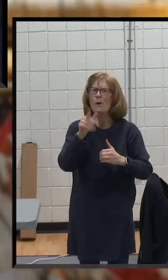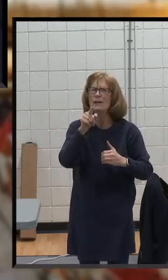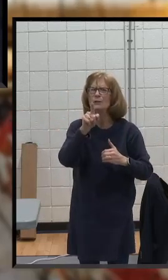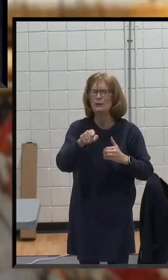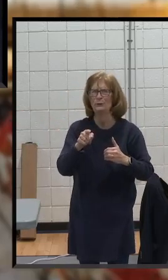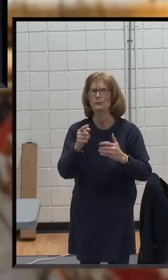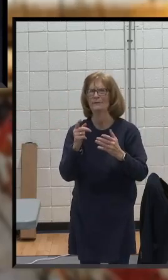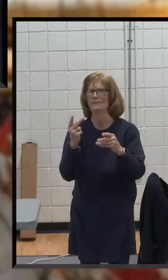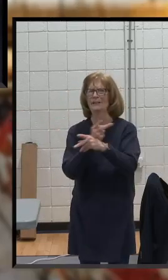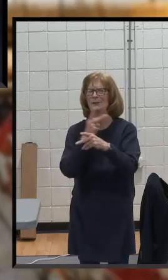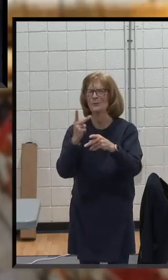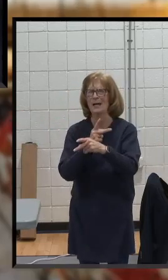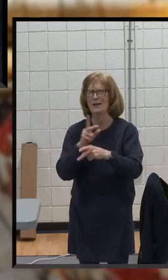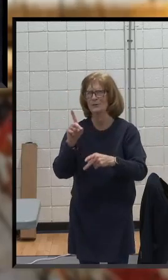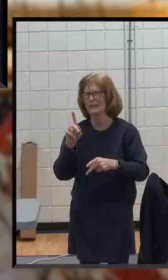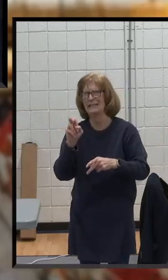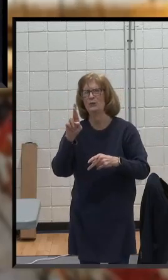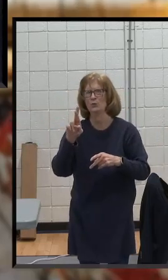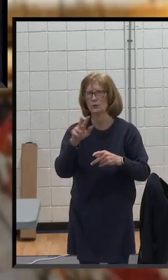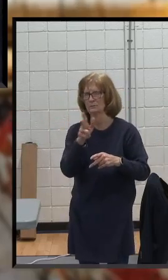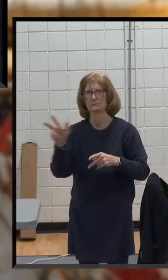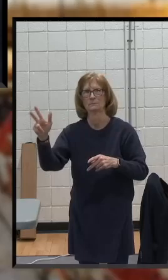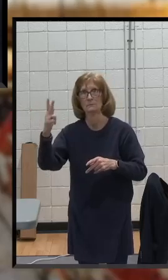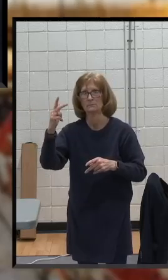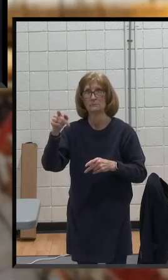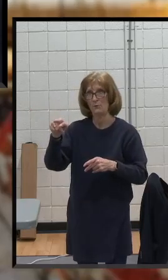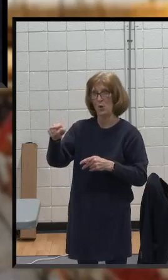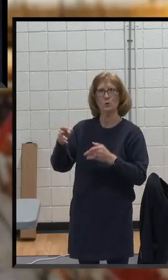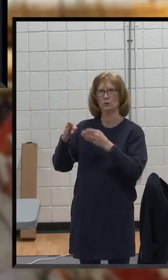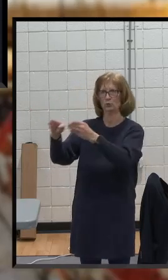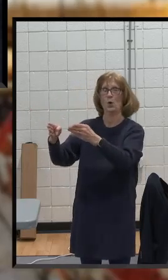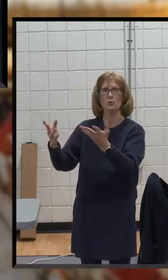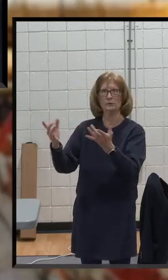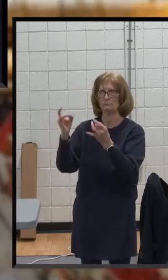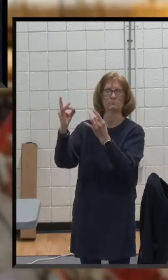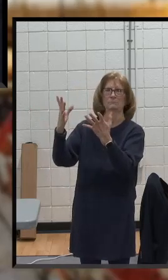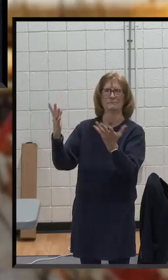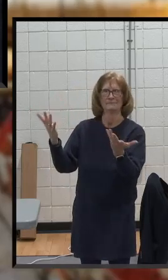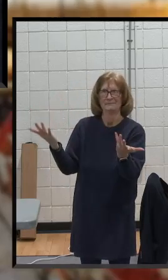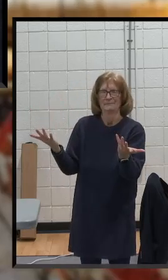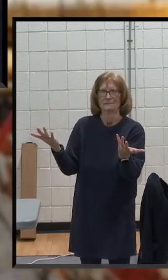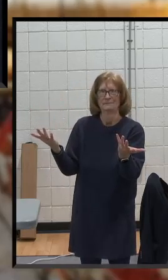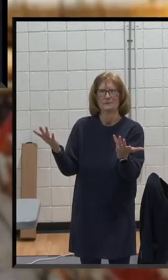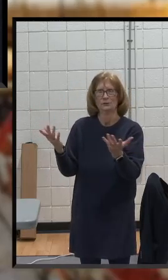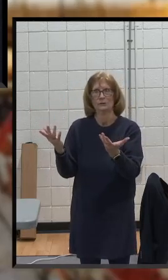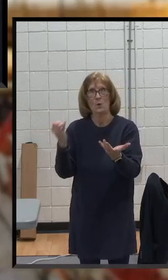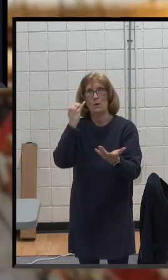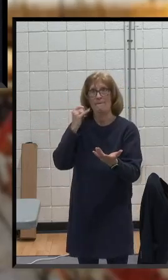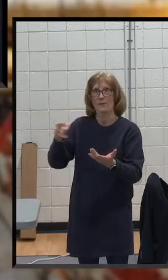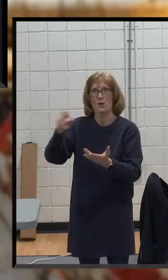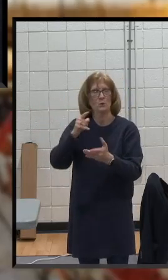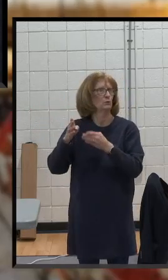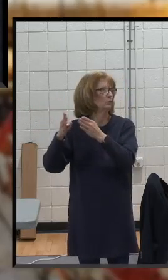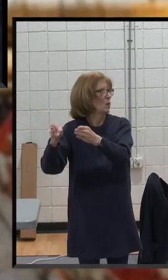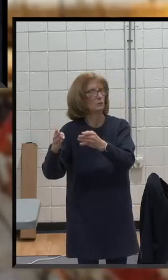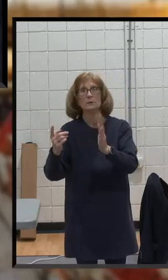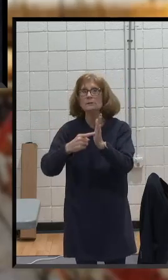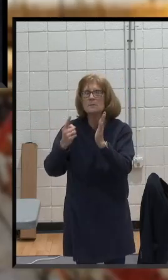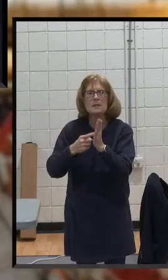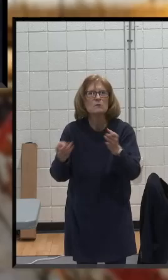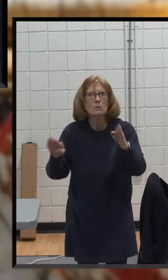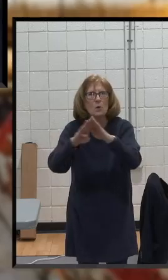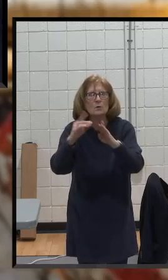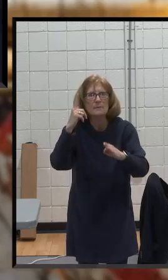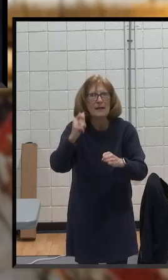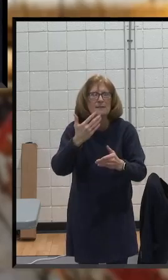potential. And the city is aware that some of these roads have been closed in recent